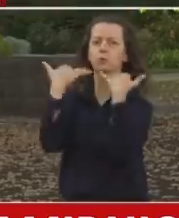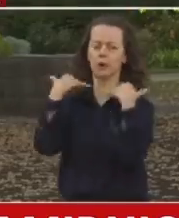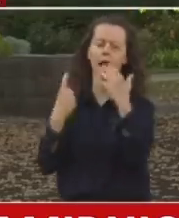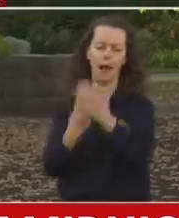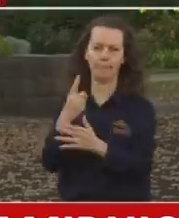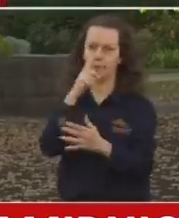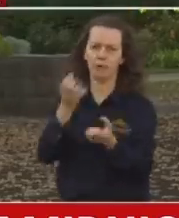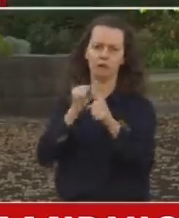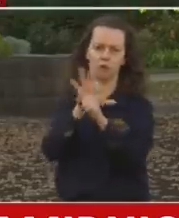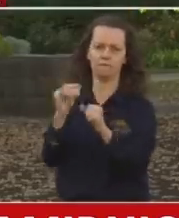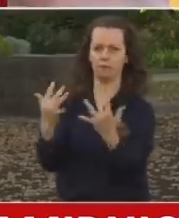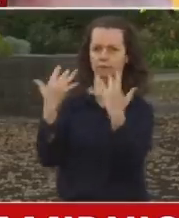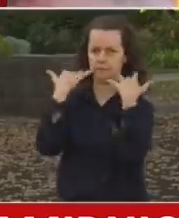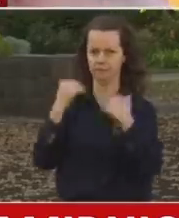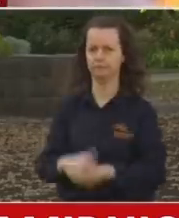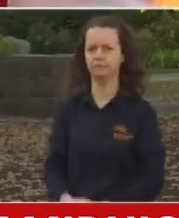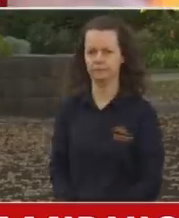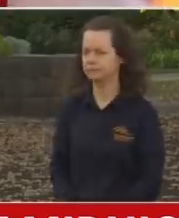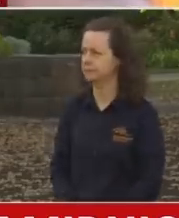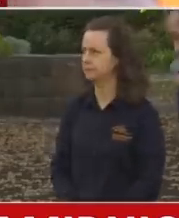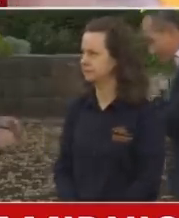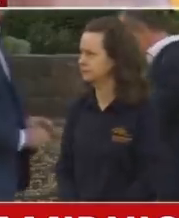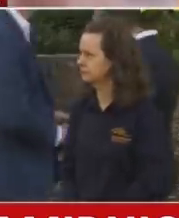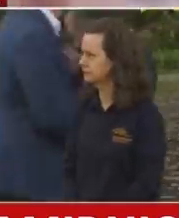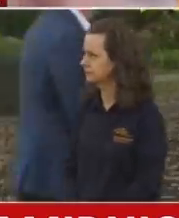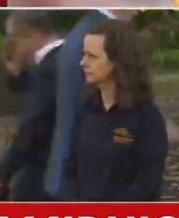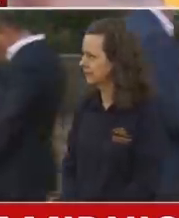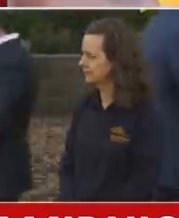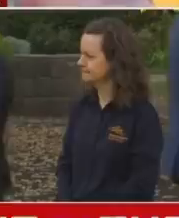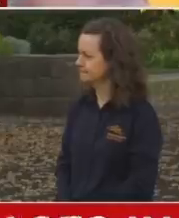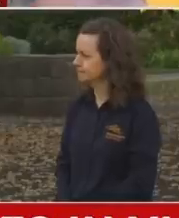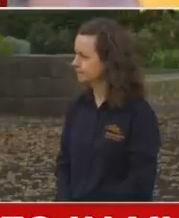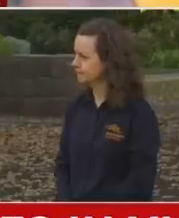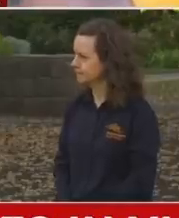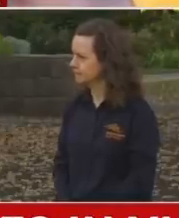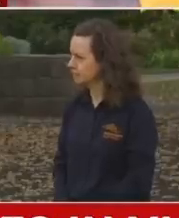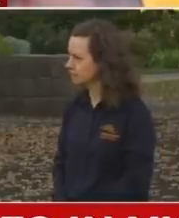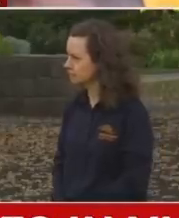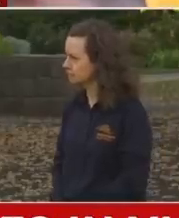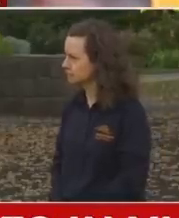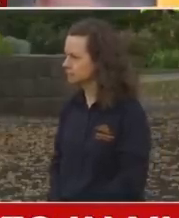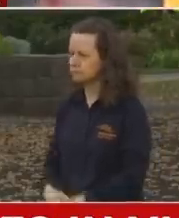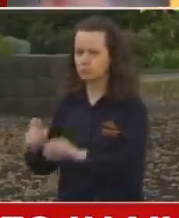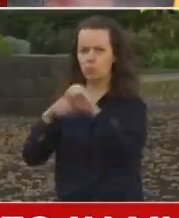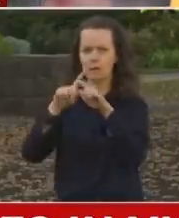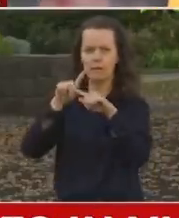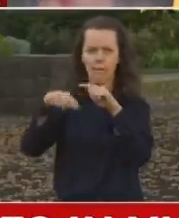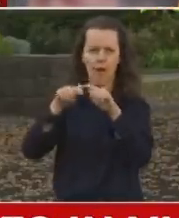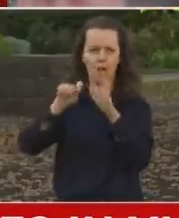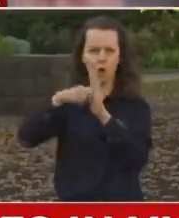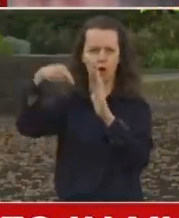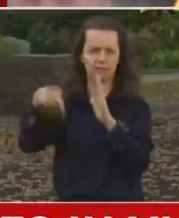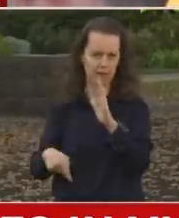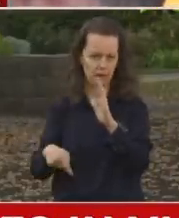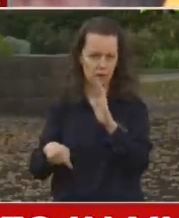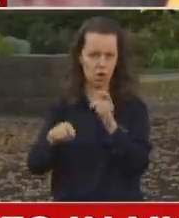Just to lockdown, you say this may well get worse before it gets better. It sounds like that's a statement to prepare us for an extra lockdown or